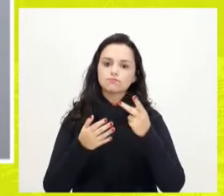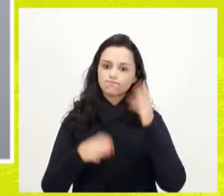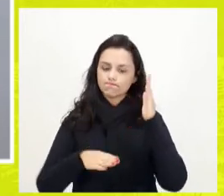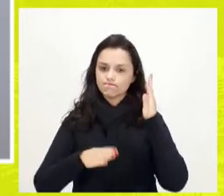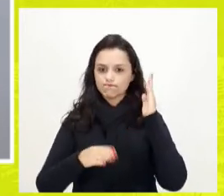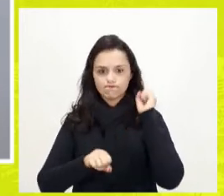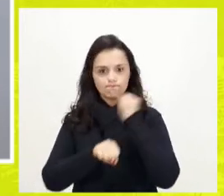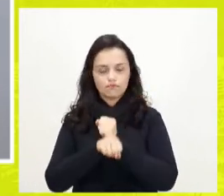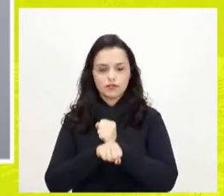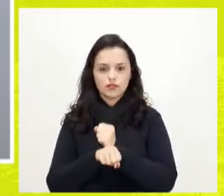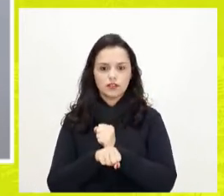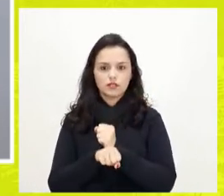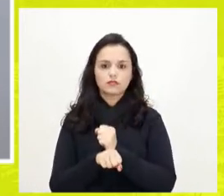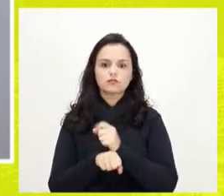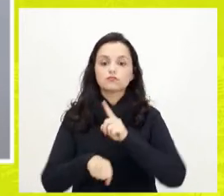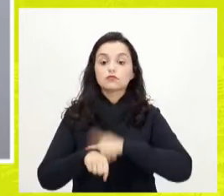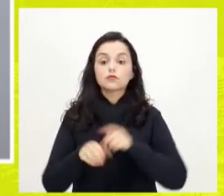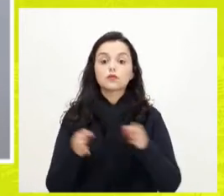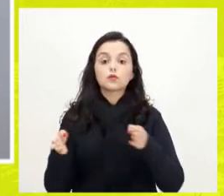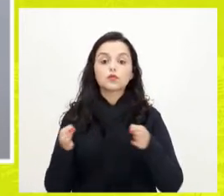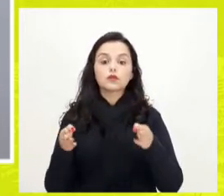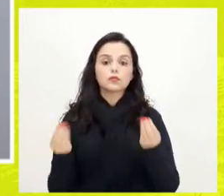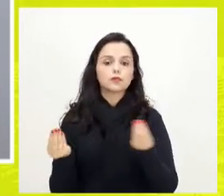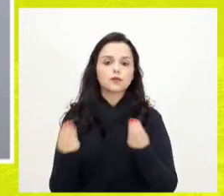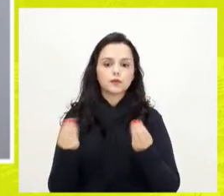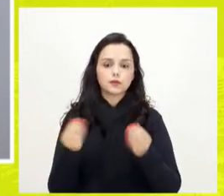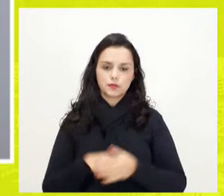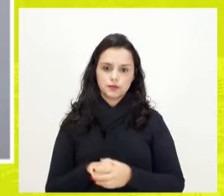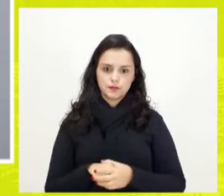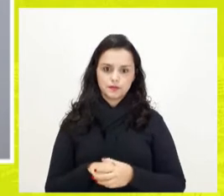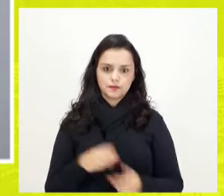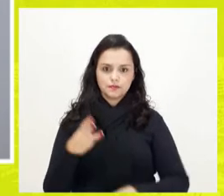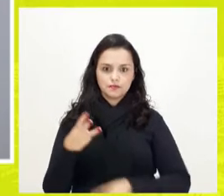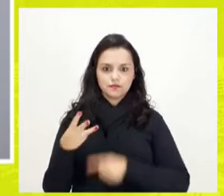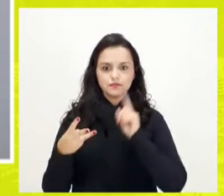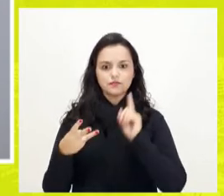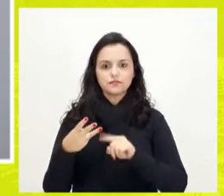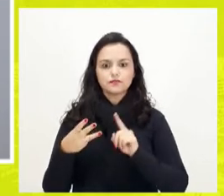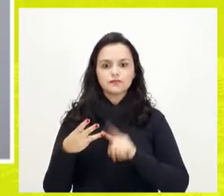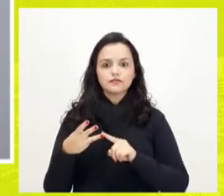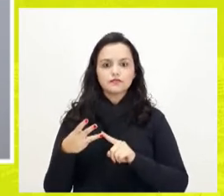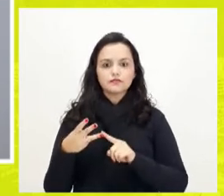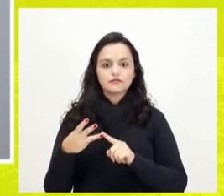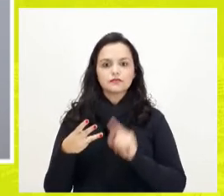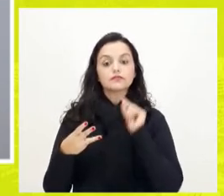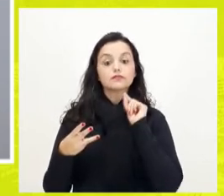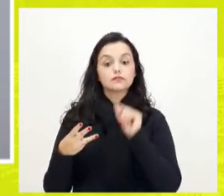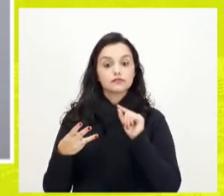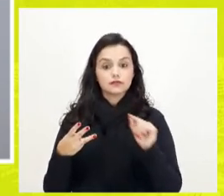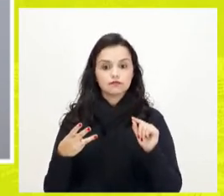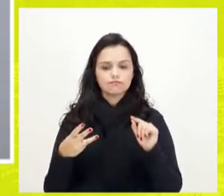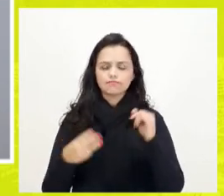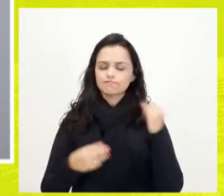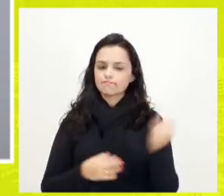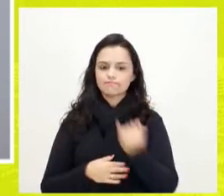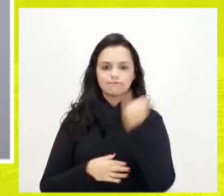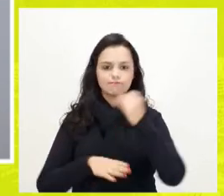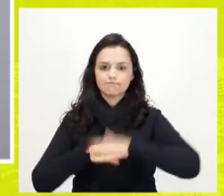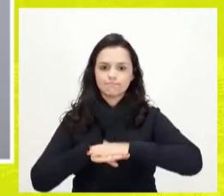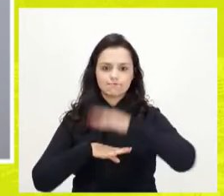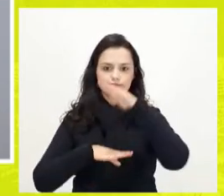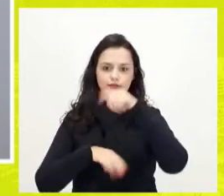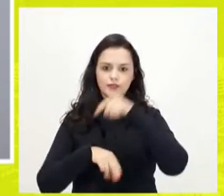processes and the procedures how this is going to happen and the third thing which is the